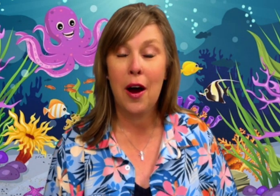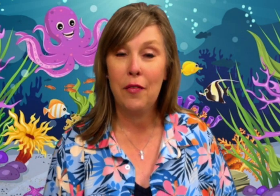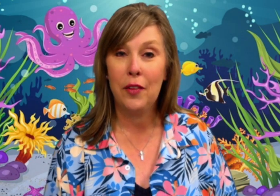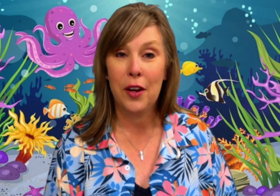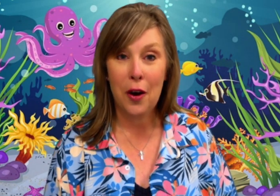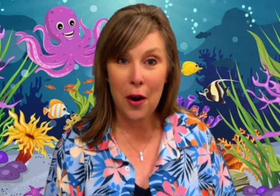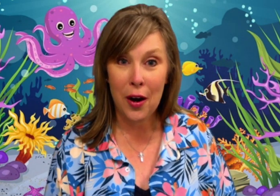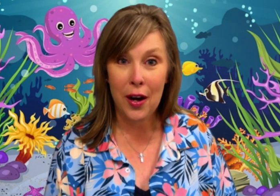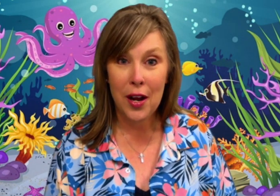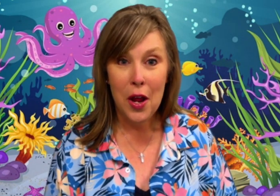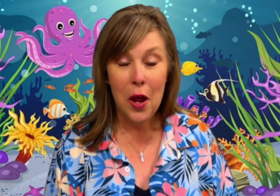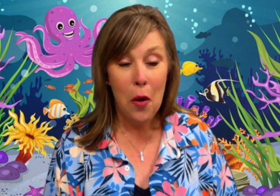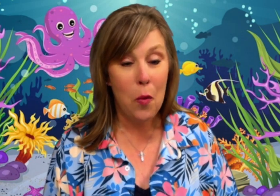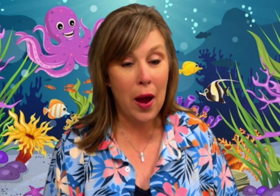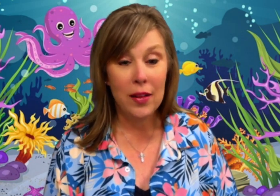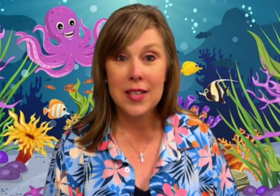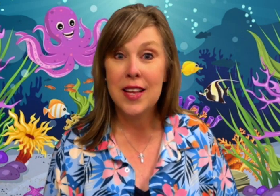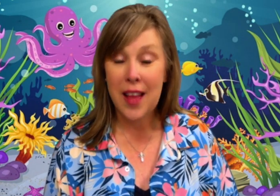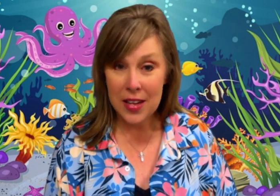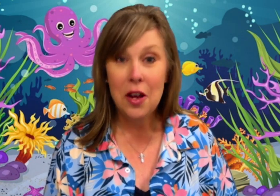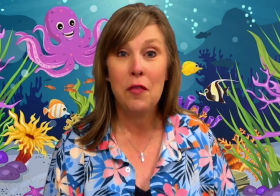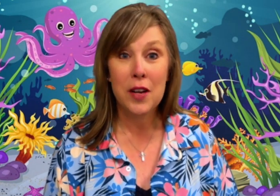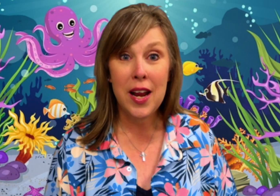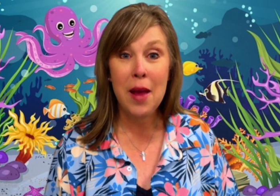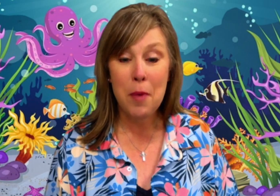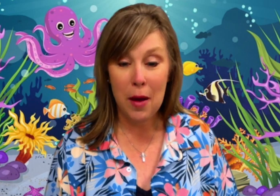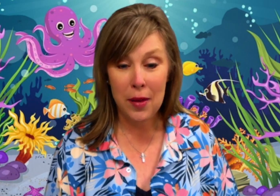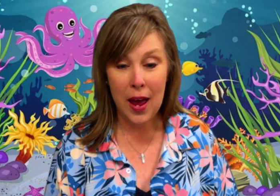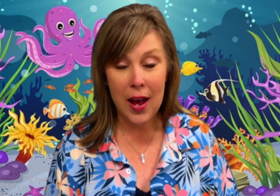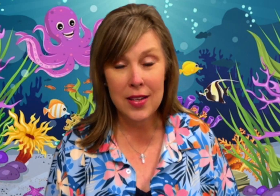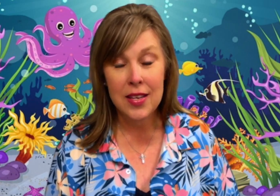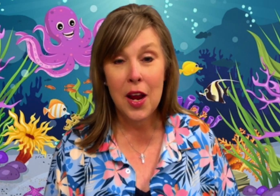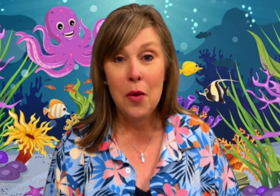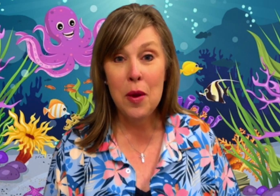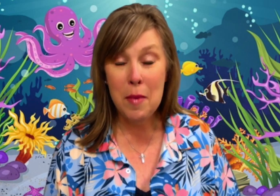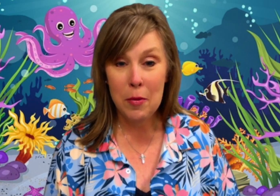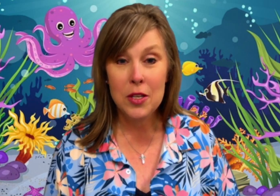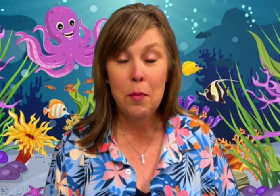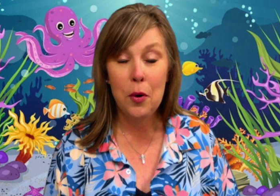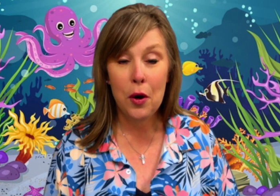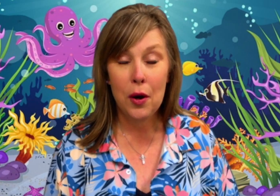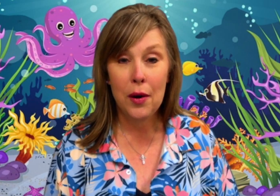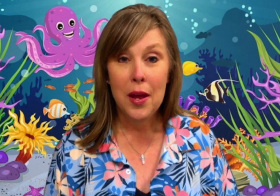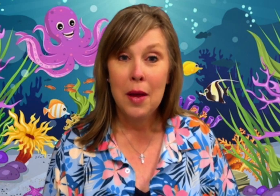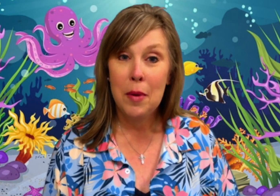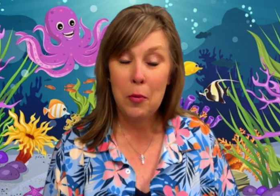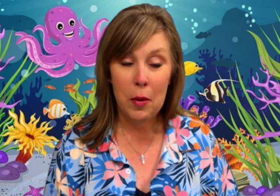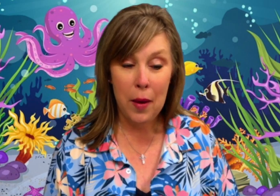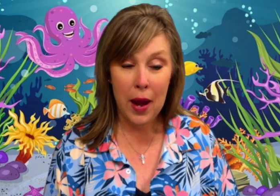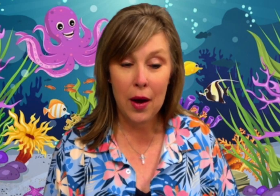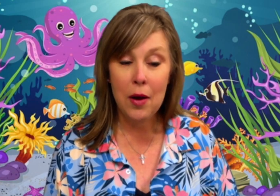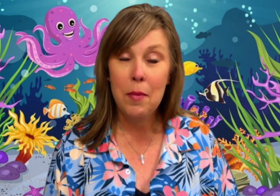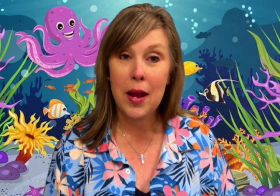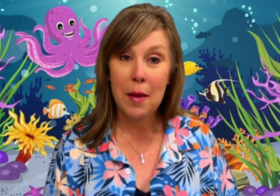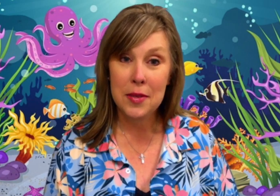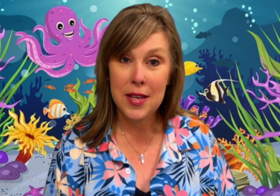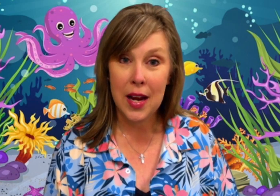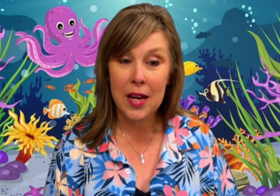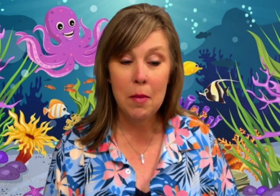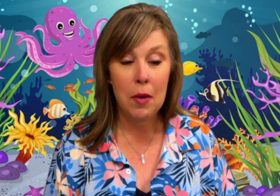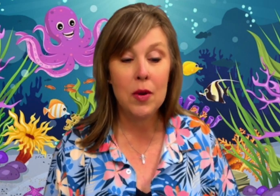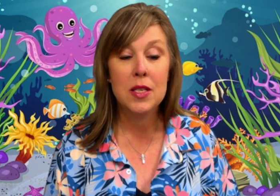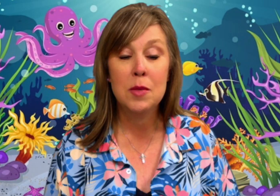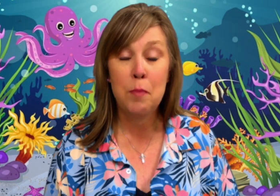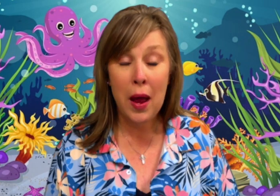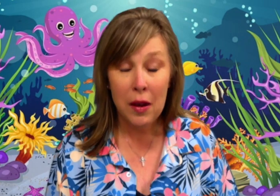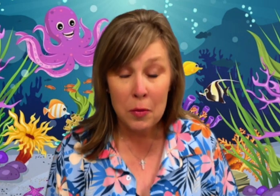working awfully hard. Well, listen, that's all for today, Bobcats. Remember to purr, be prepared, be